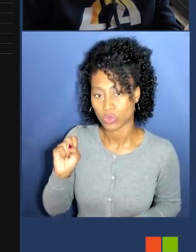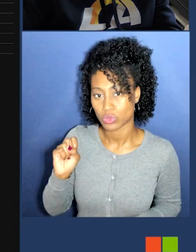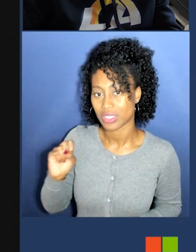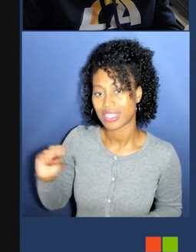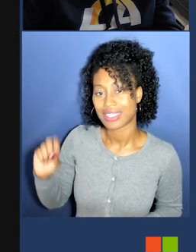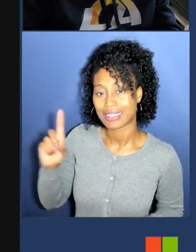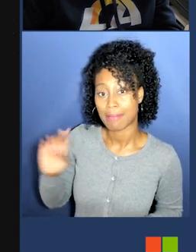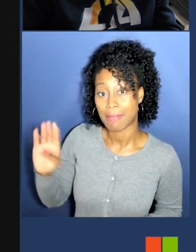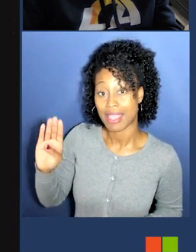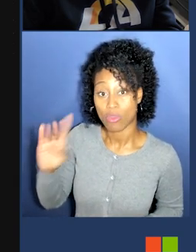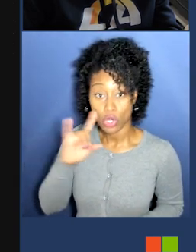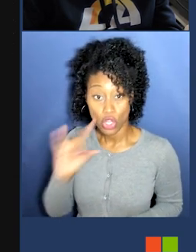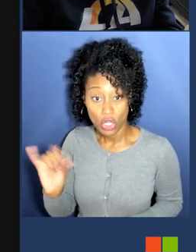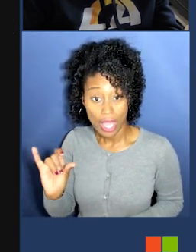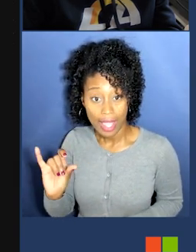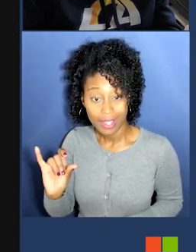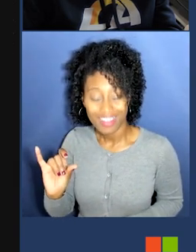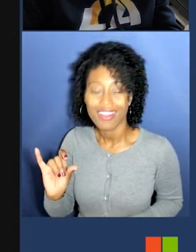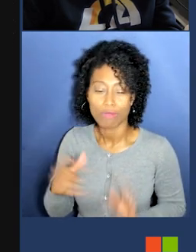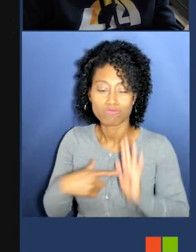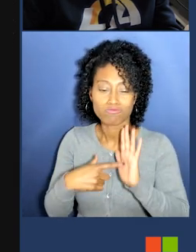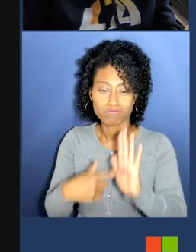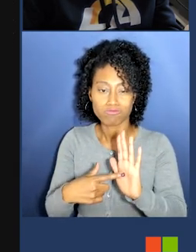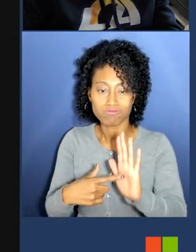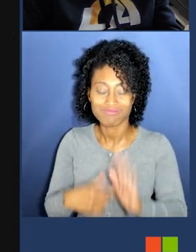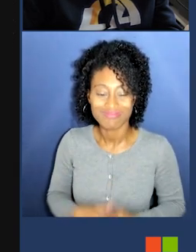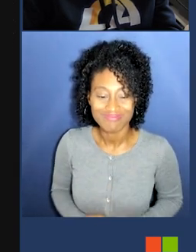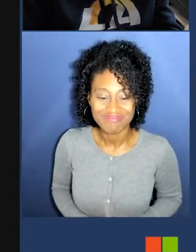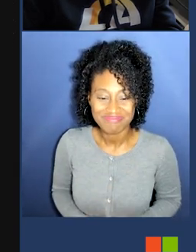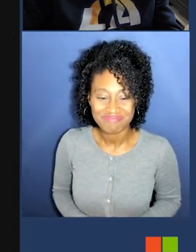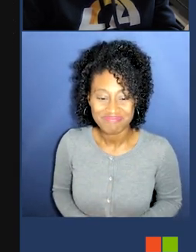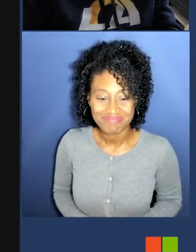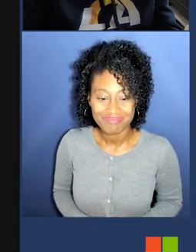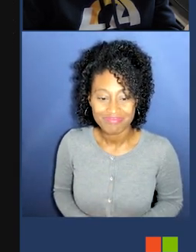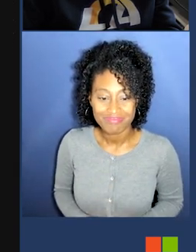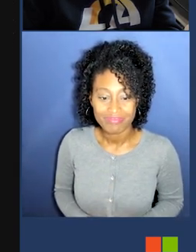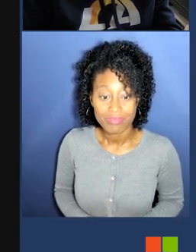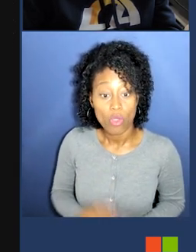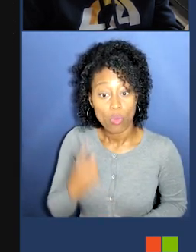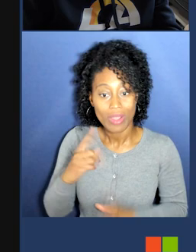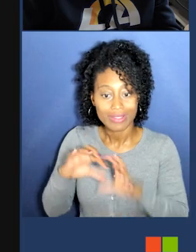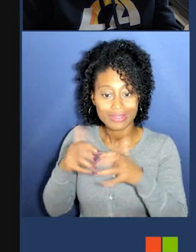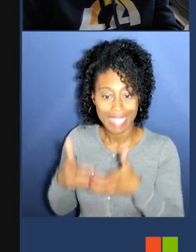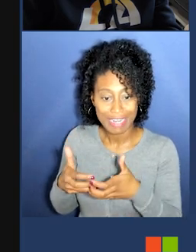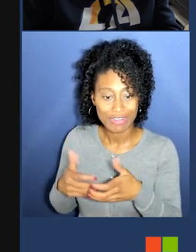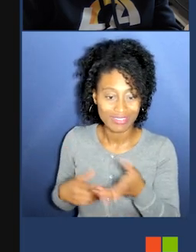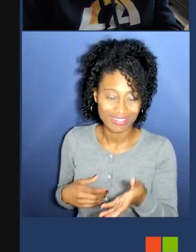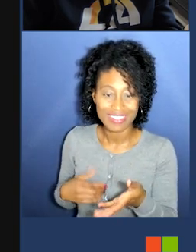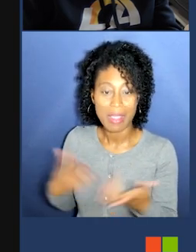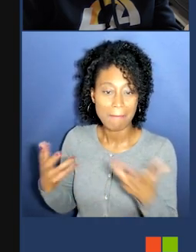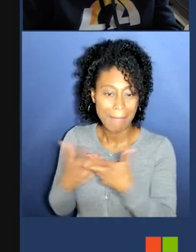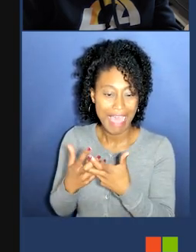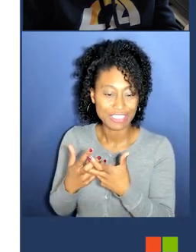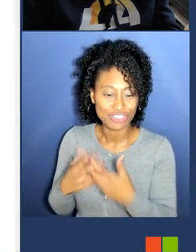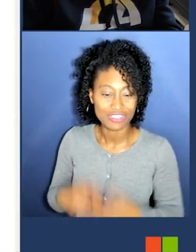looks, we have the Cosmos DB. We have one container called match in